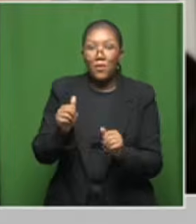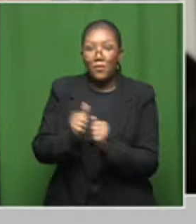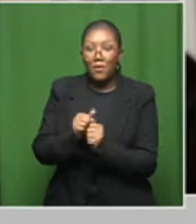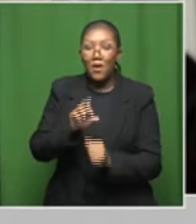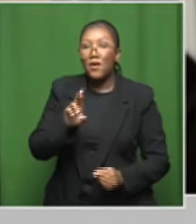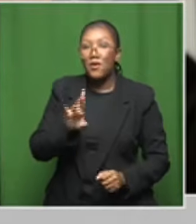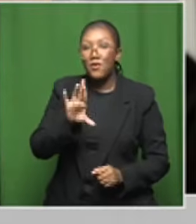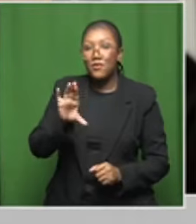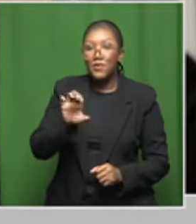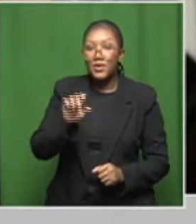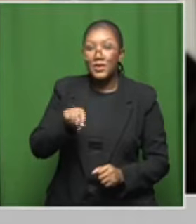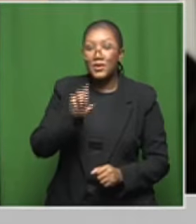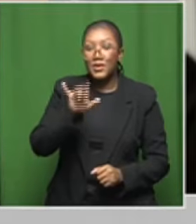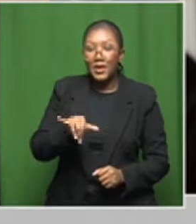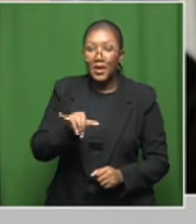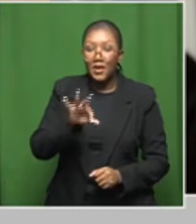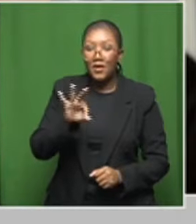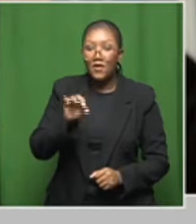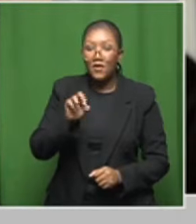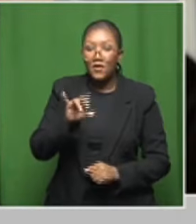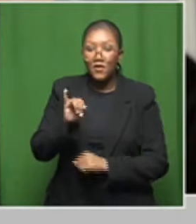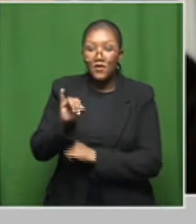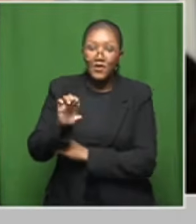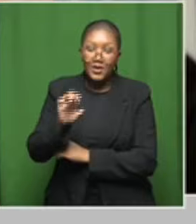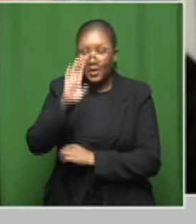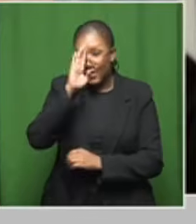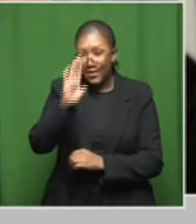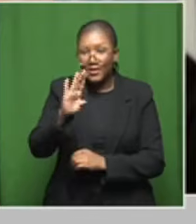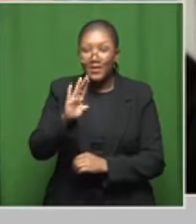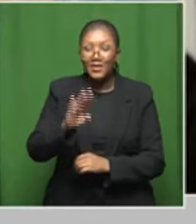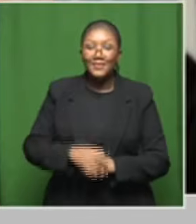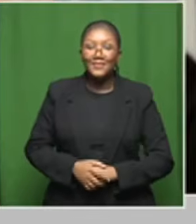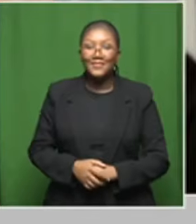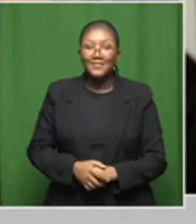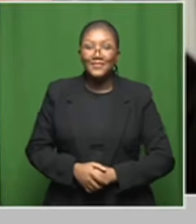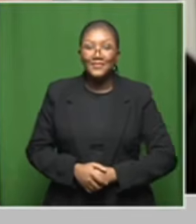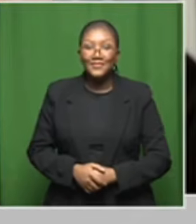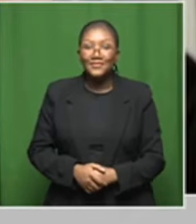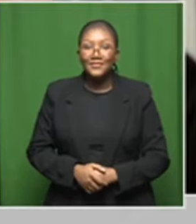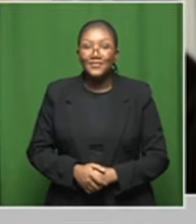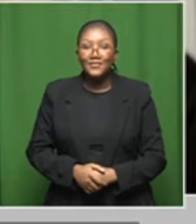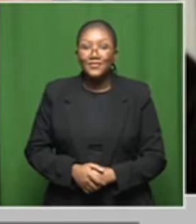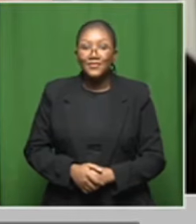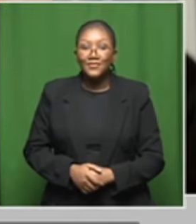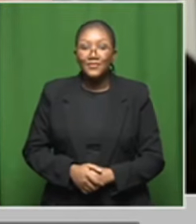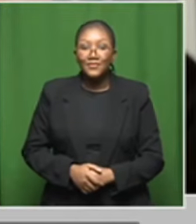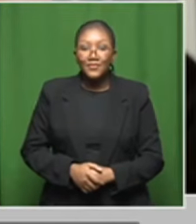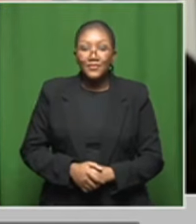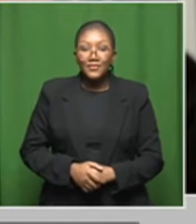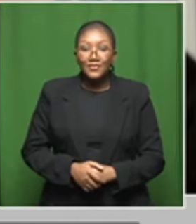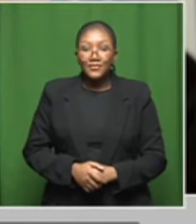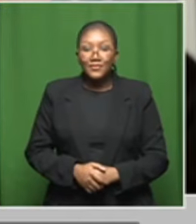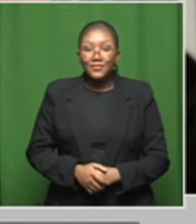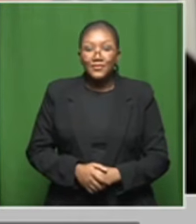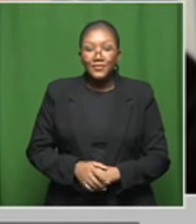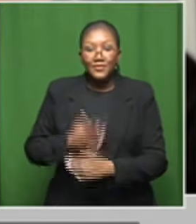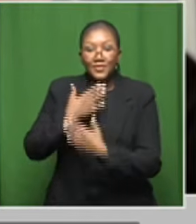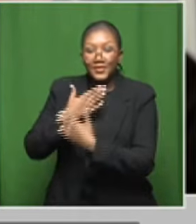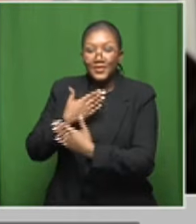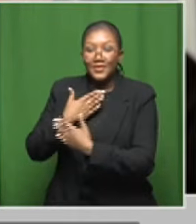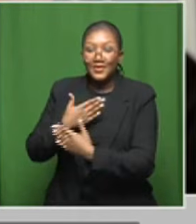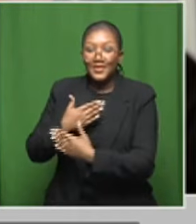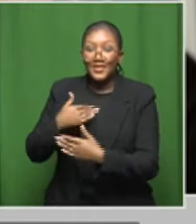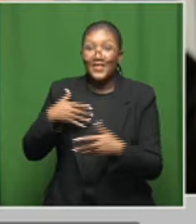race, Fourie. Alistair and Kay, very good morning, and thank you for your time with us here on the SABC. Thank you for being